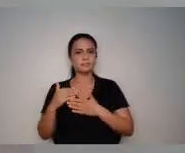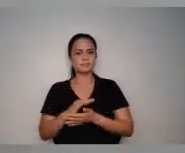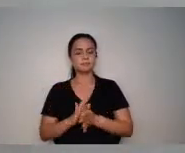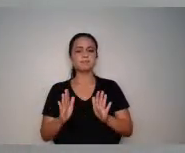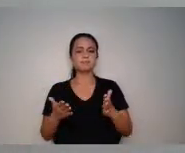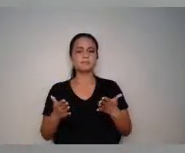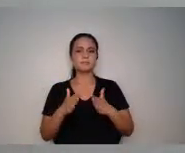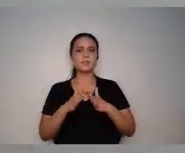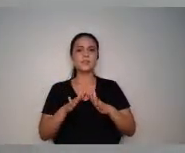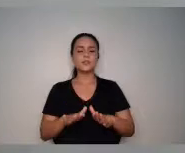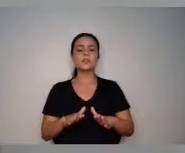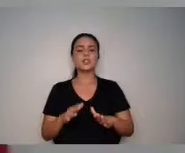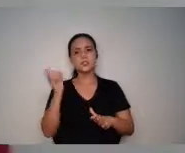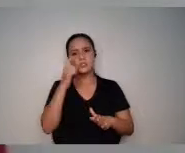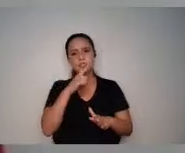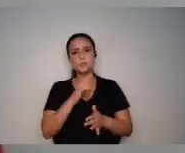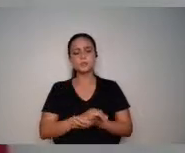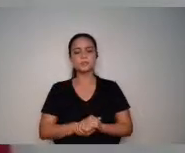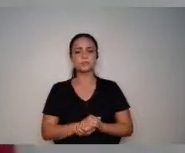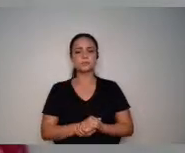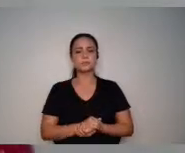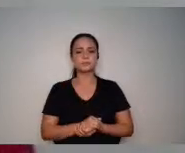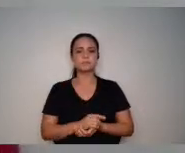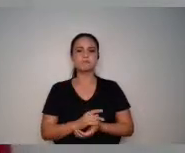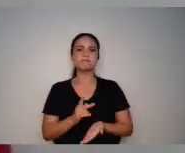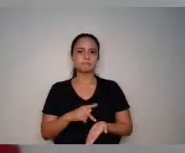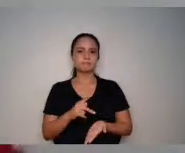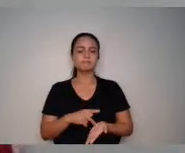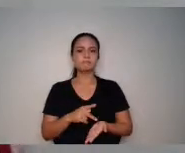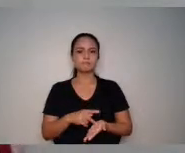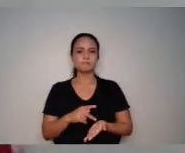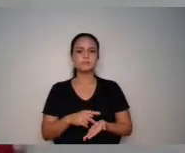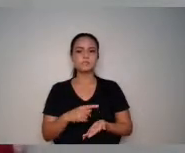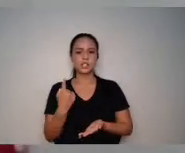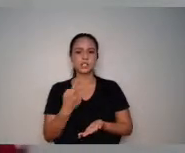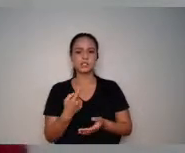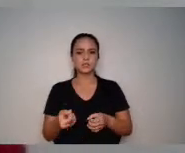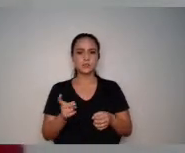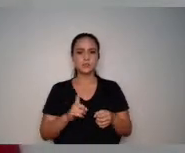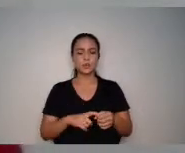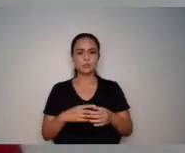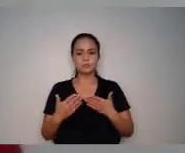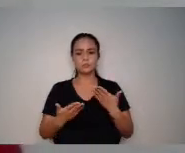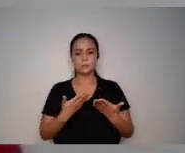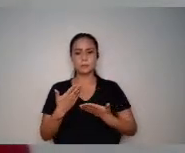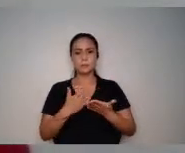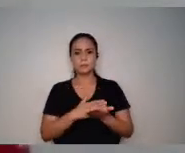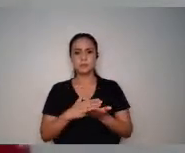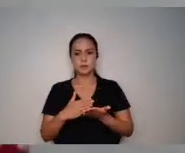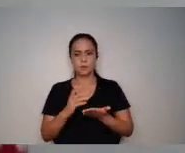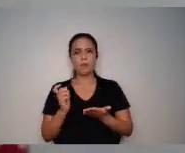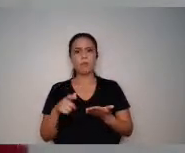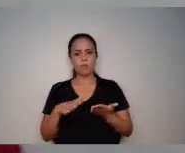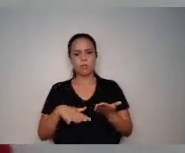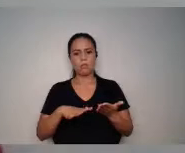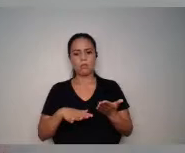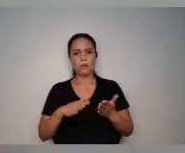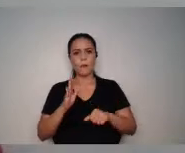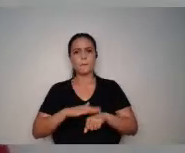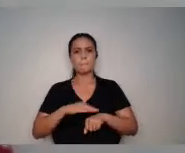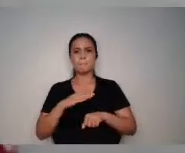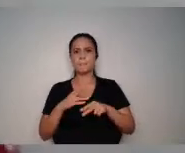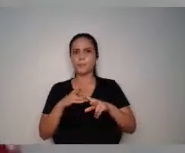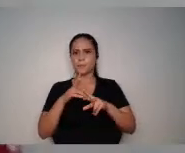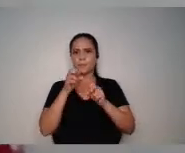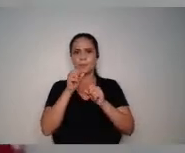were provided by laws, that is a very complicated situation. So, and then we get back to the initial